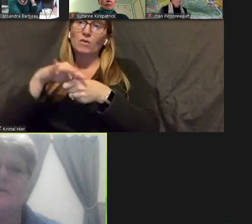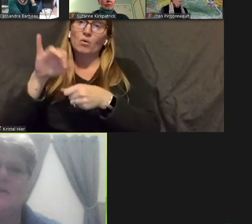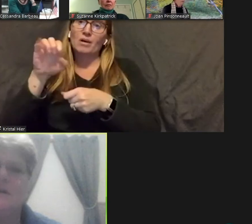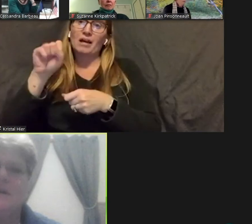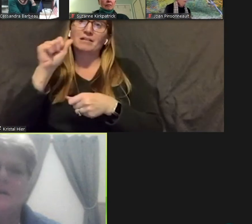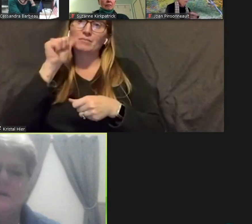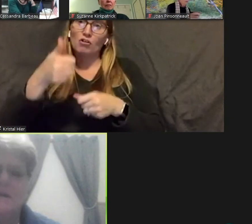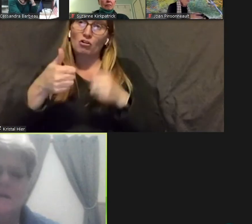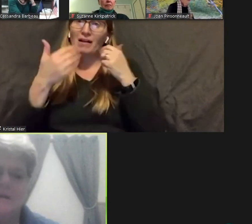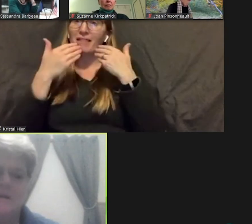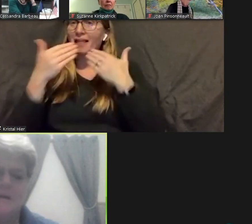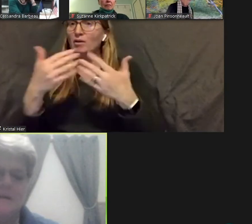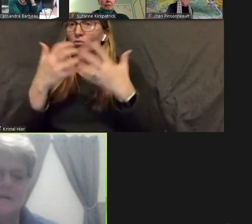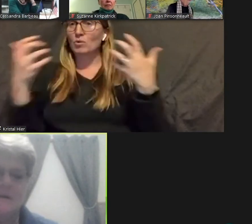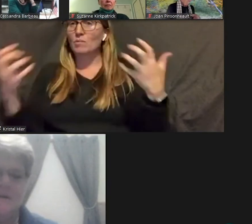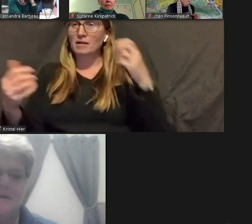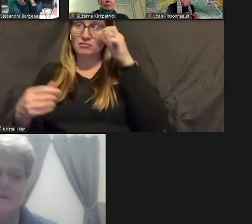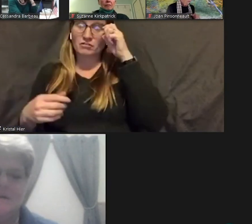so much.